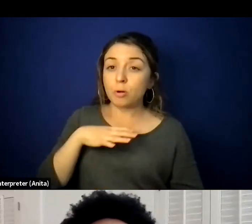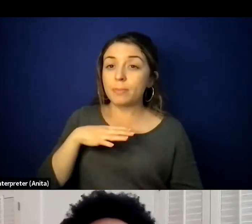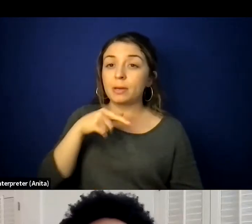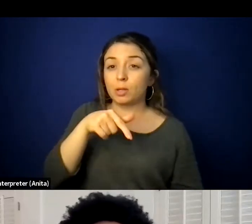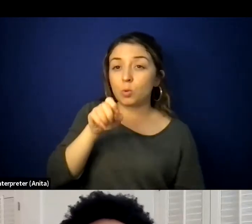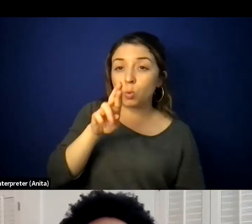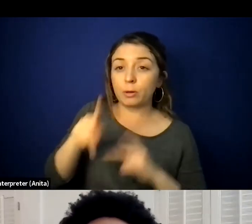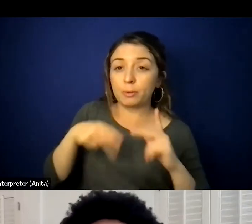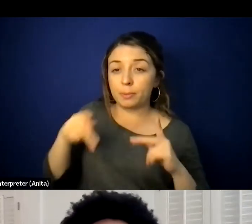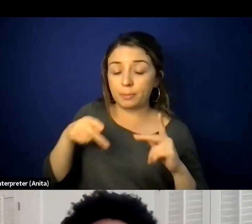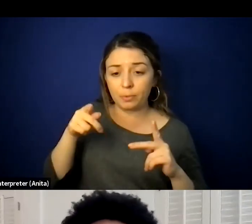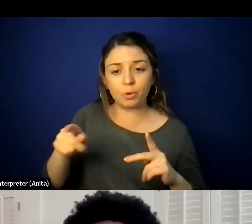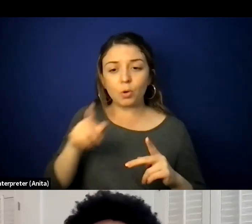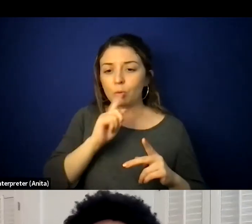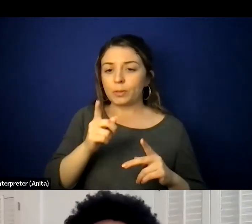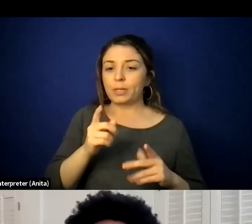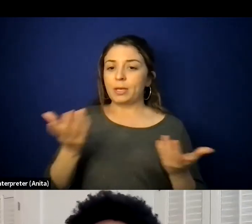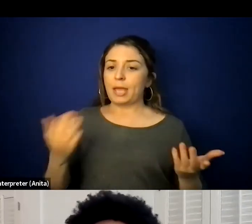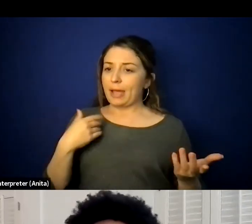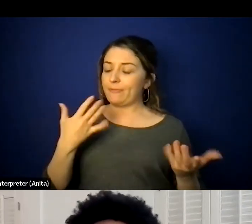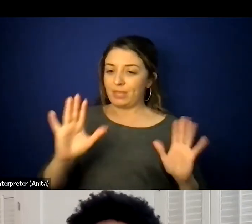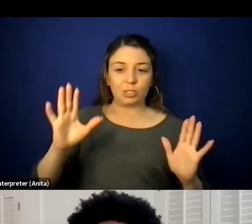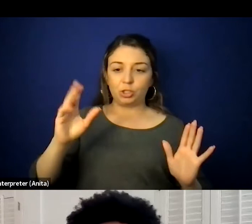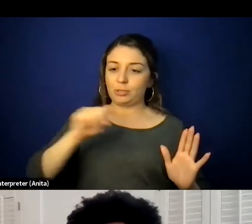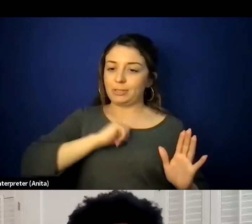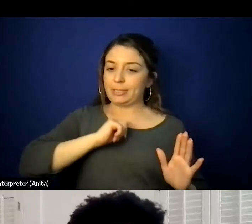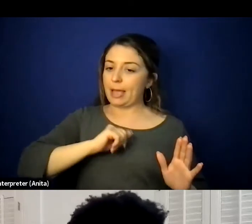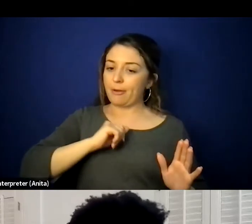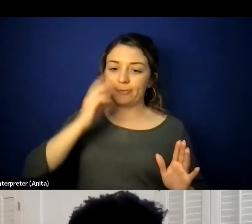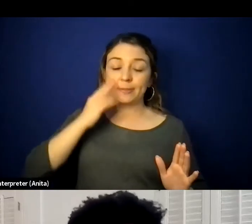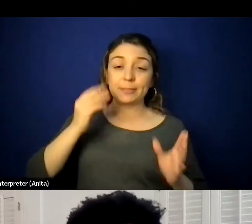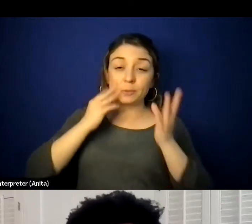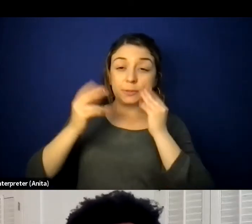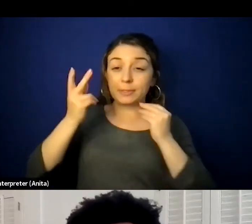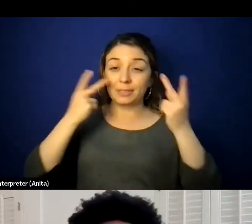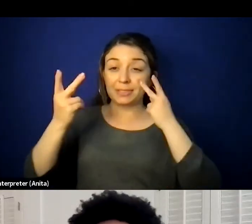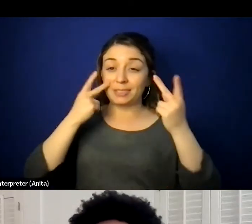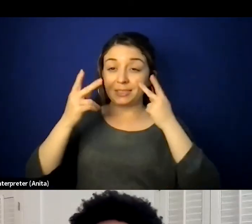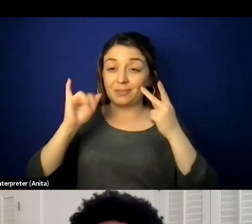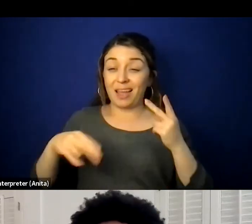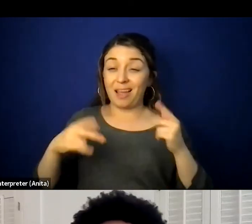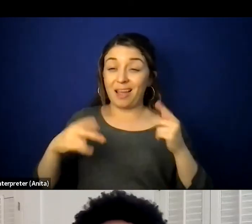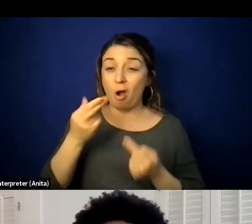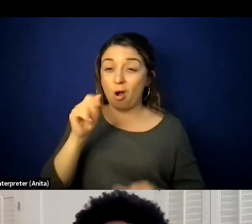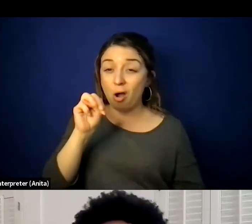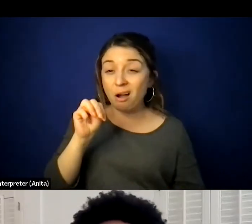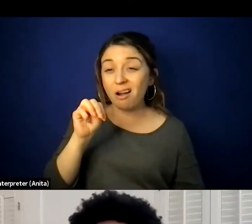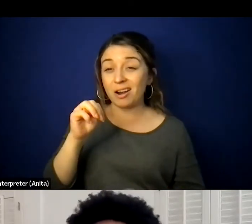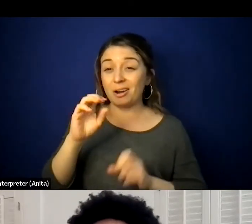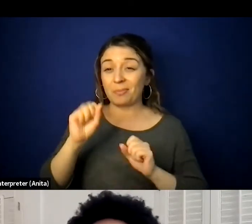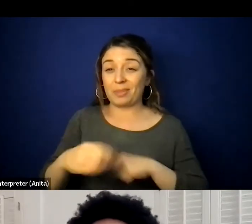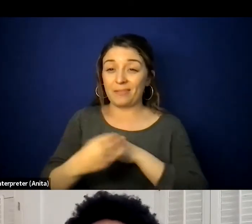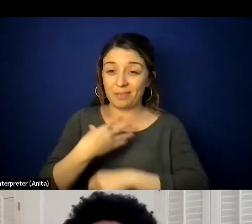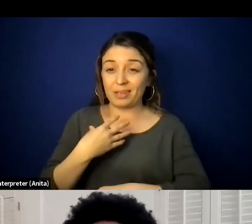had a very direct personal experience of the harm that narratives and